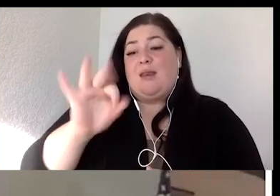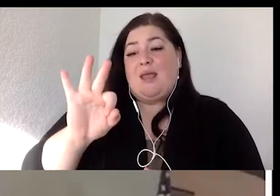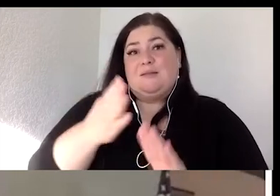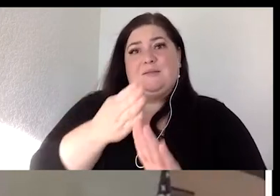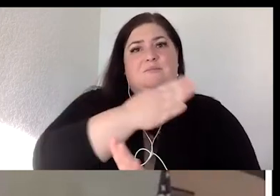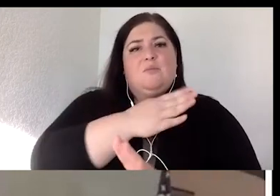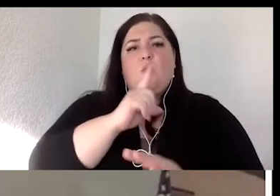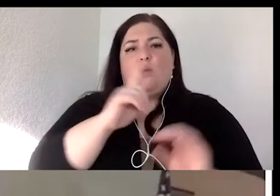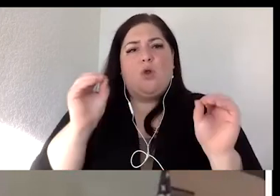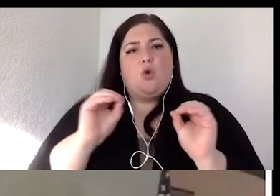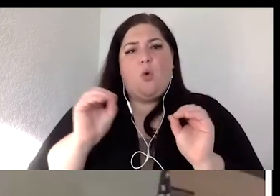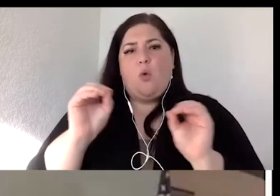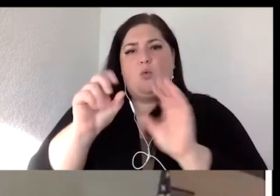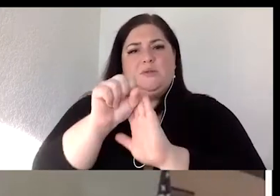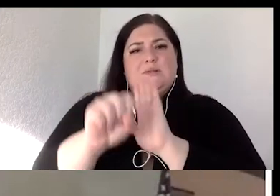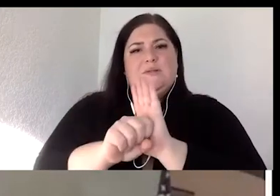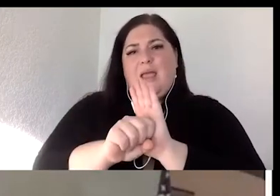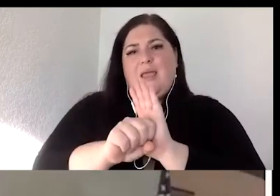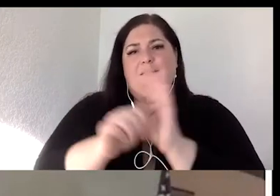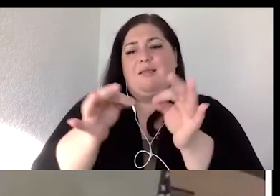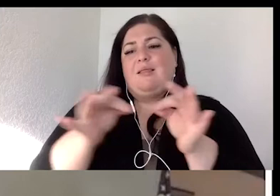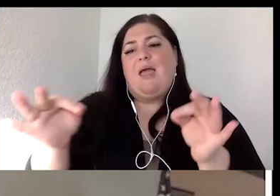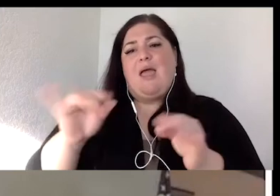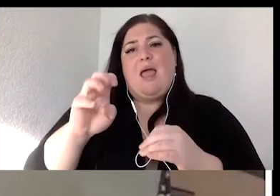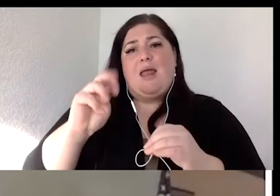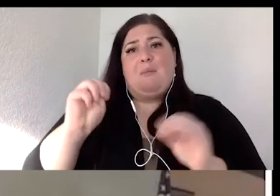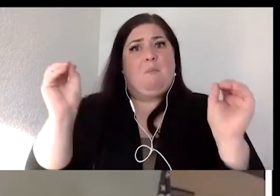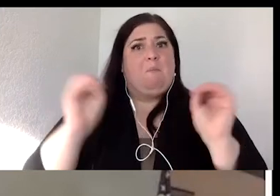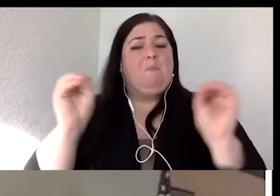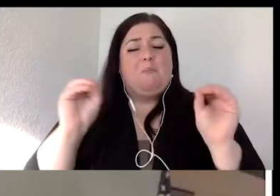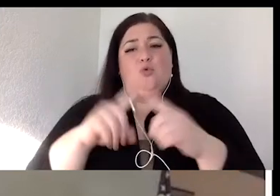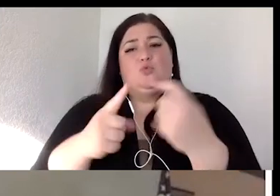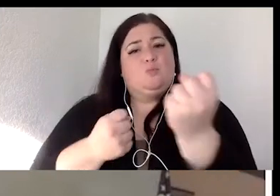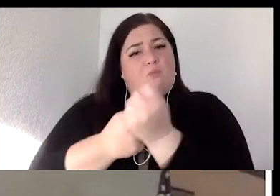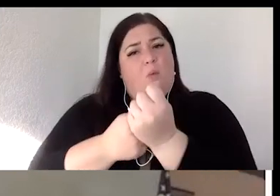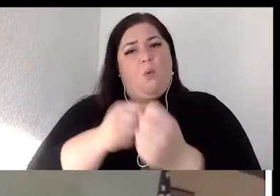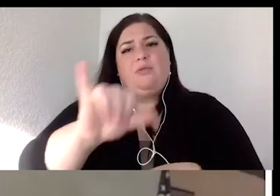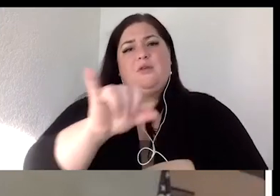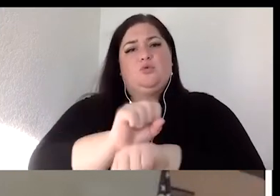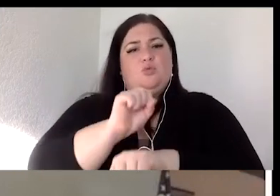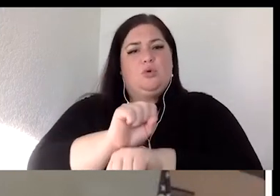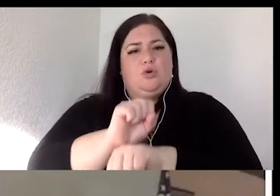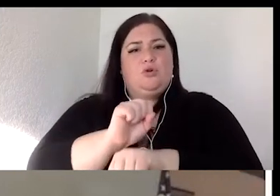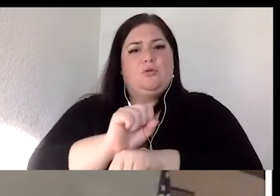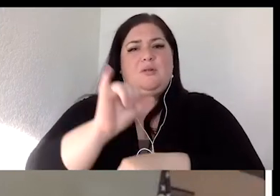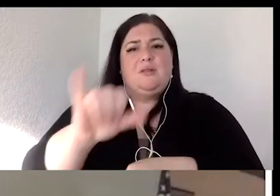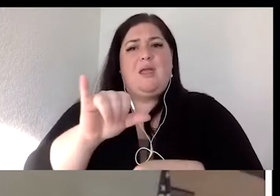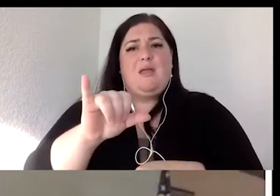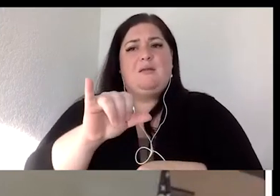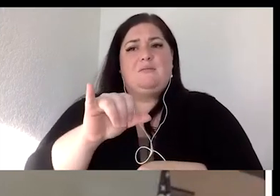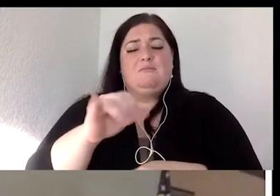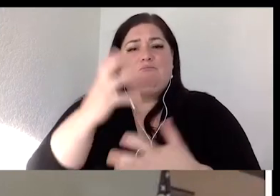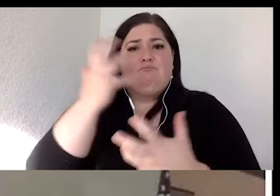no state line item at all to support this work, which made us an outlier